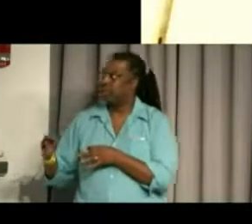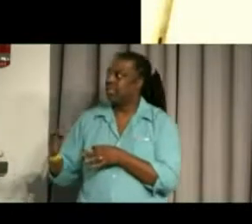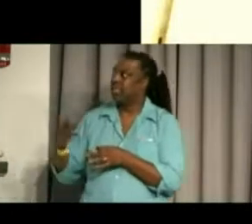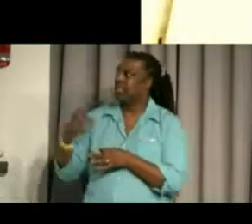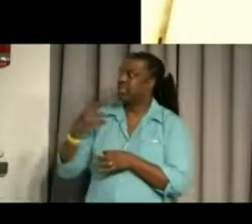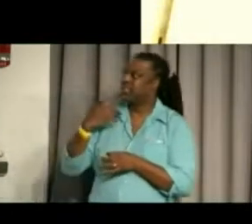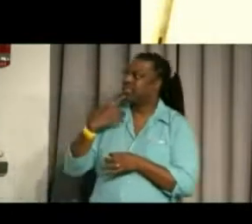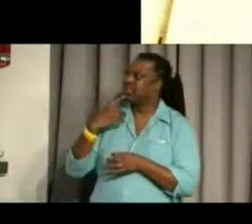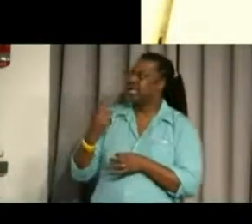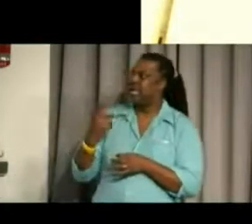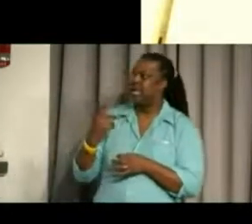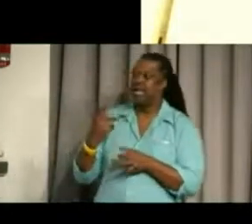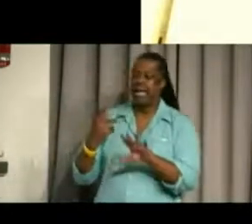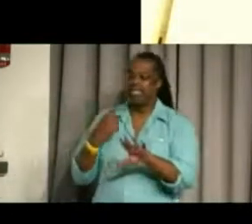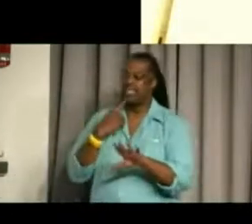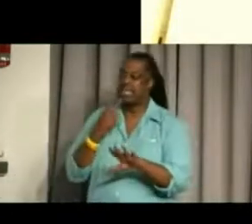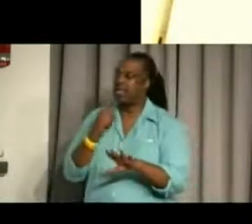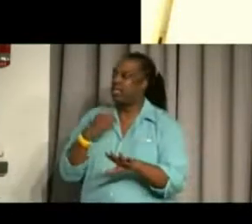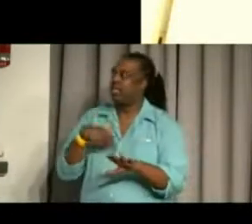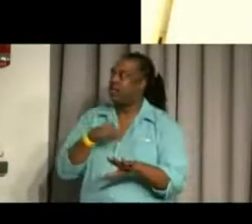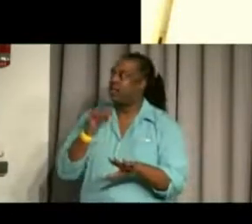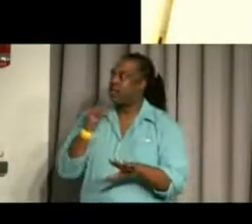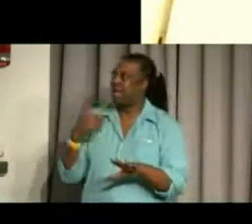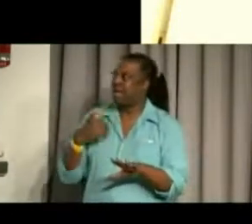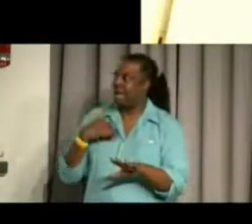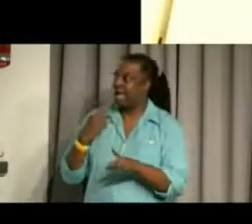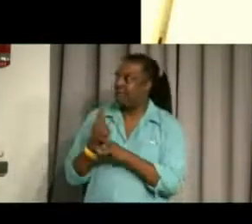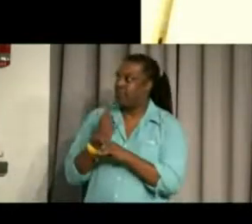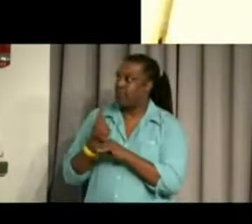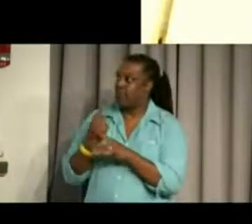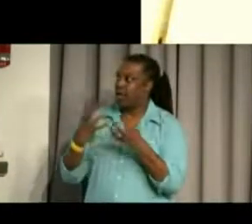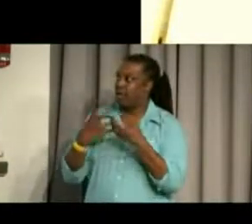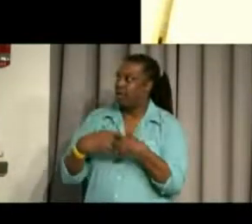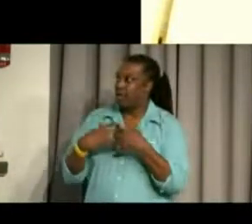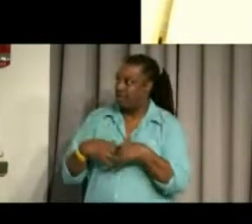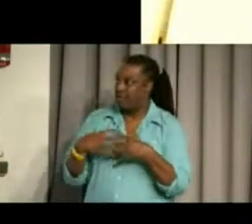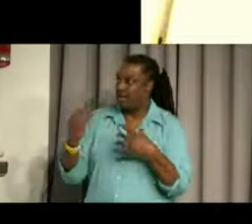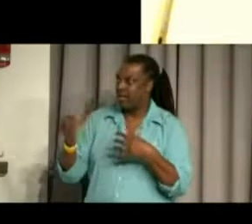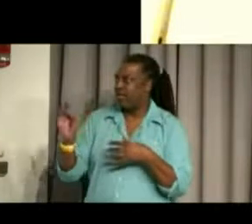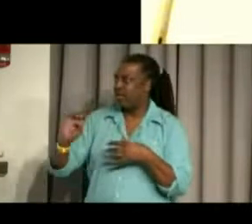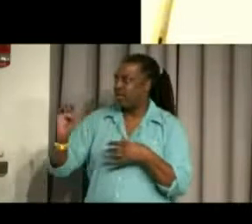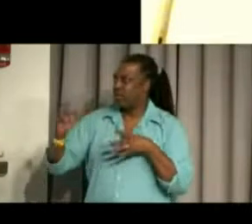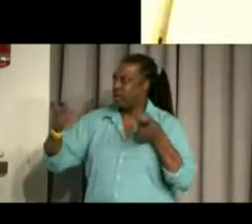we didn't have the equipment to draw from the Flint River. And the emergency manager also,